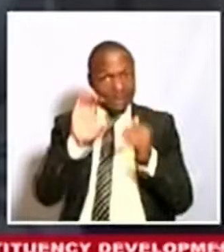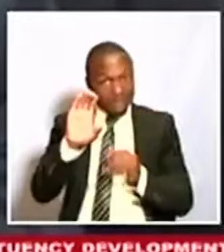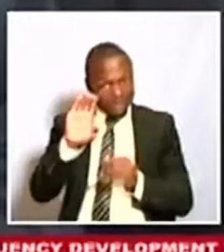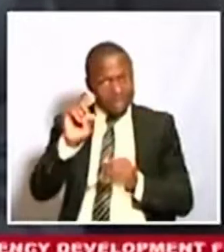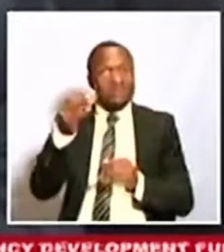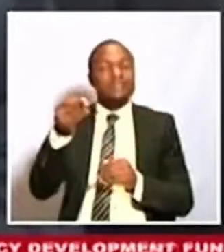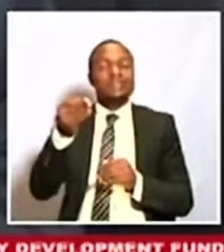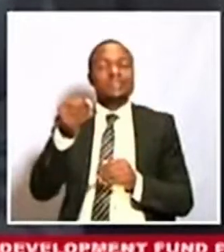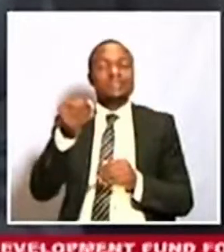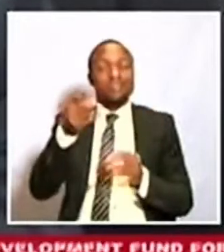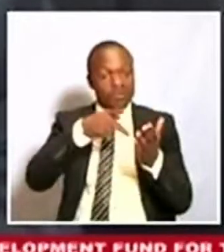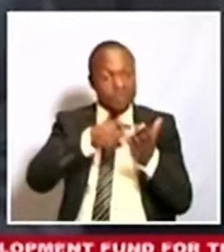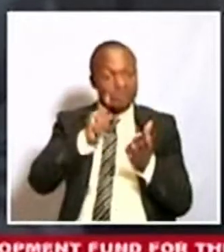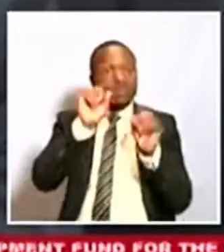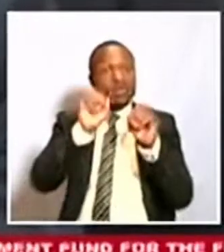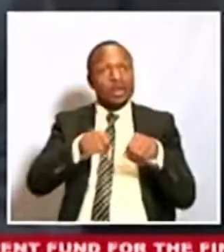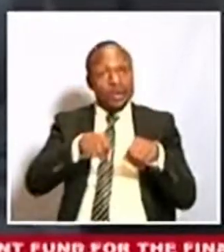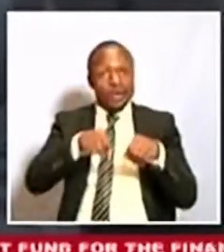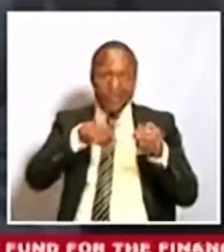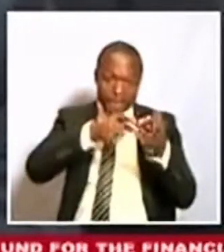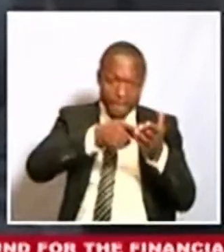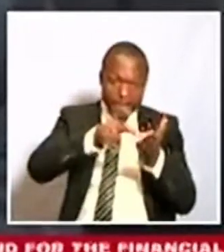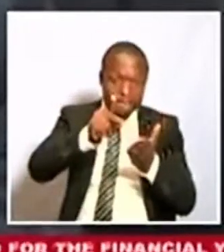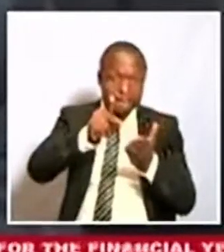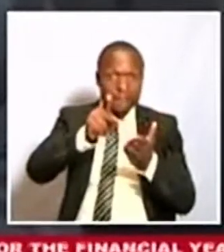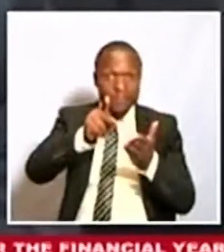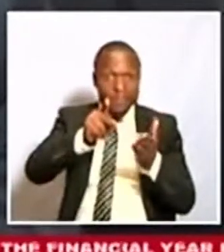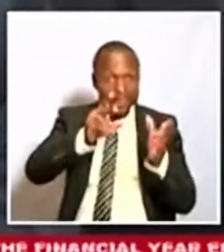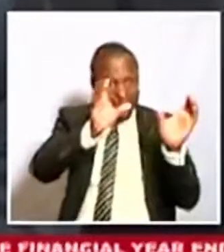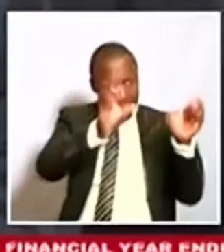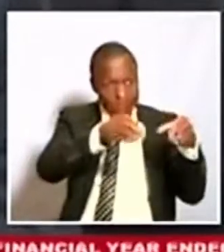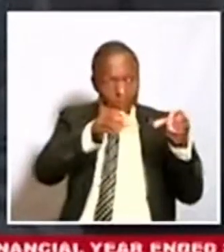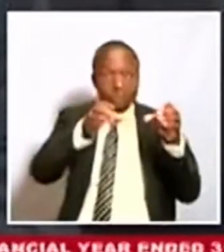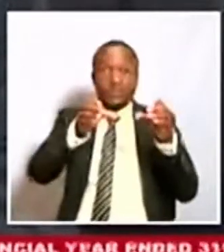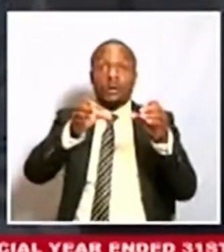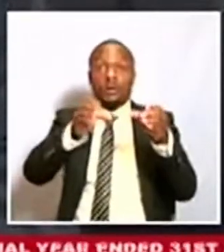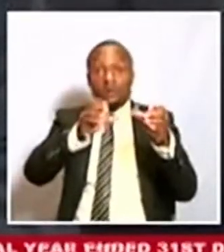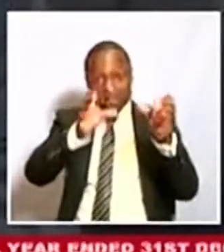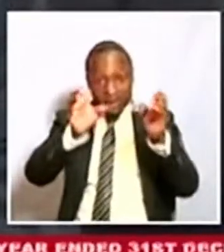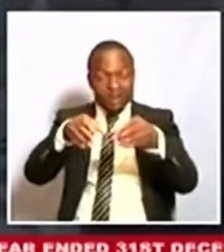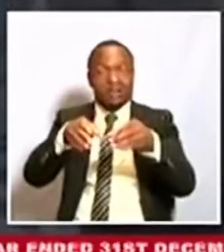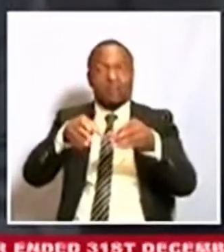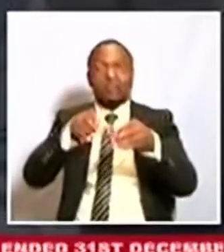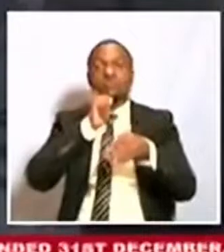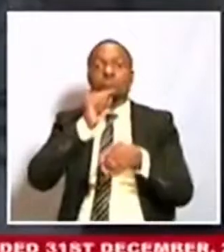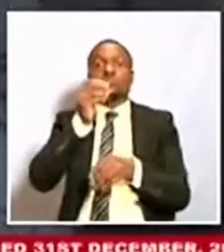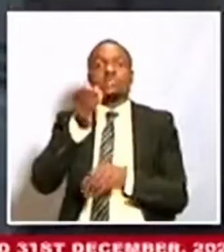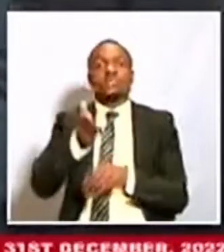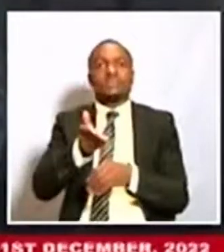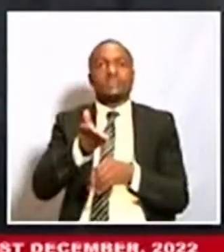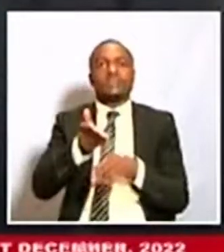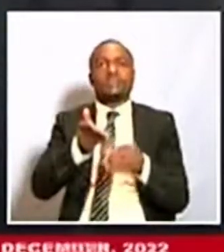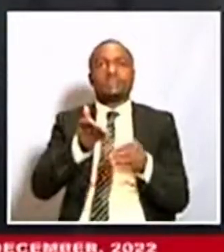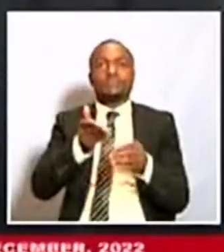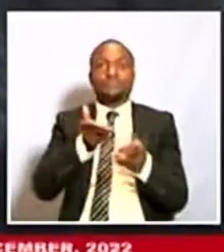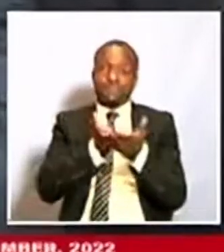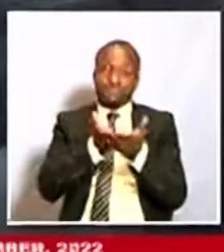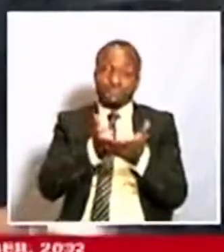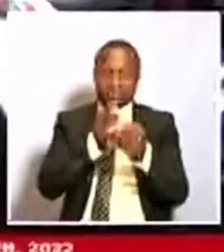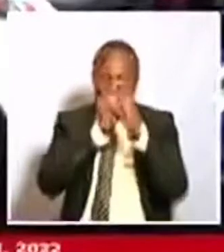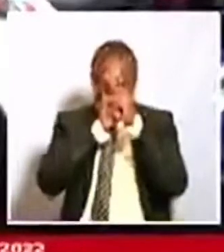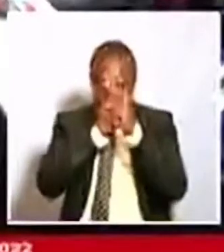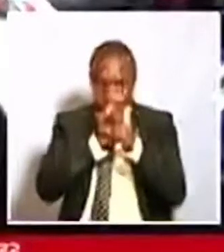again you can pay cooperatives that don't exist? Chair, I submit. Thank you. Honorable